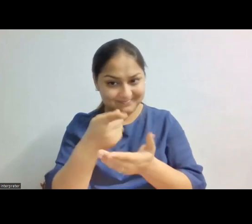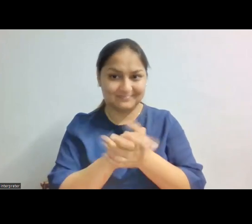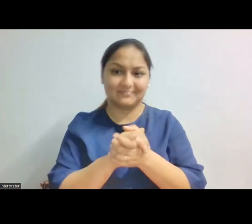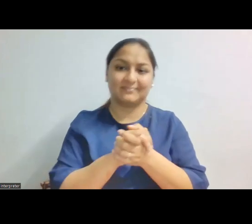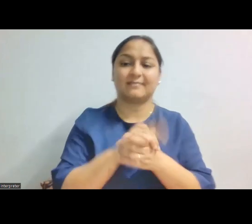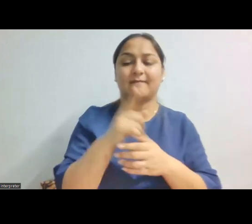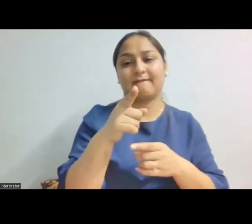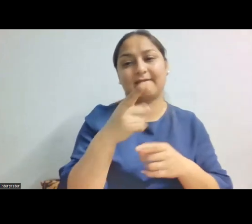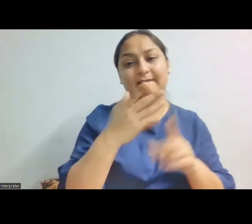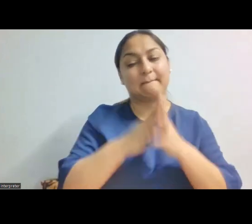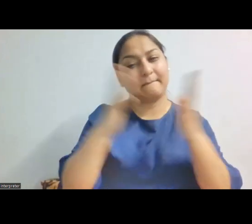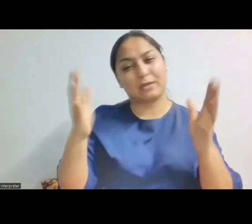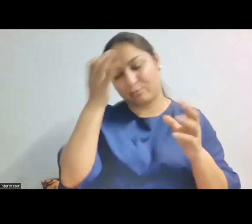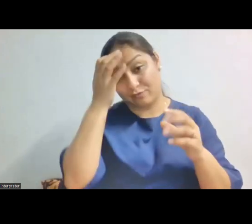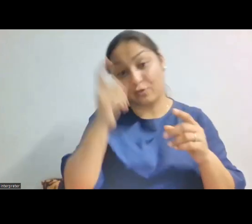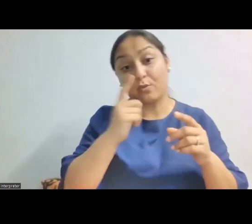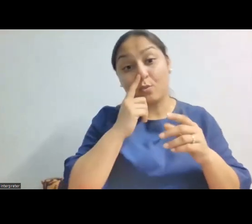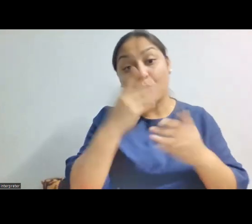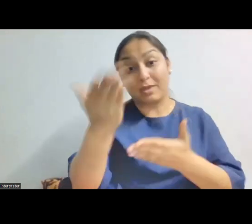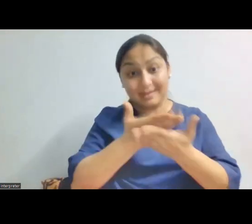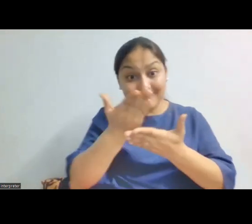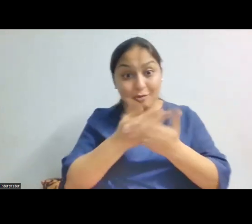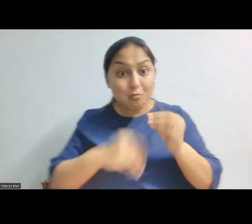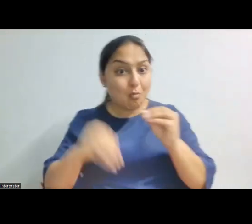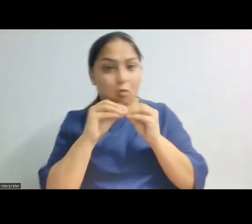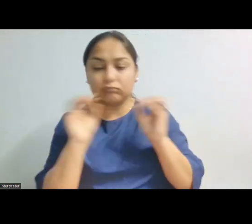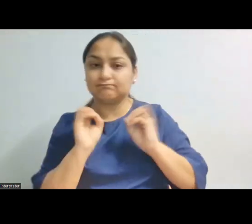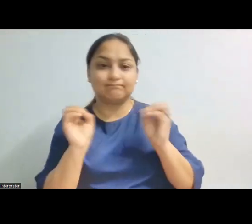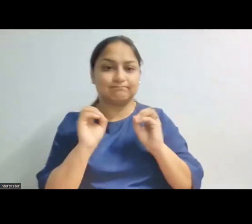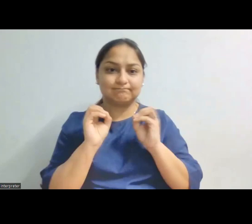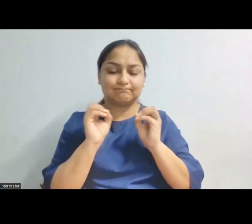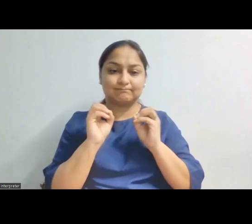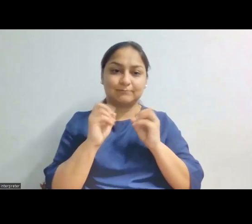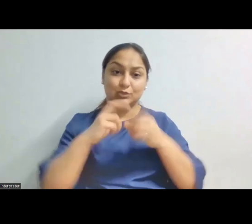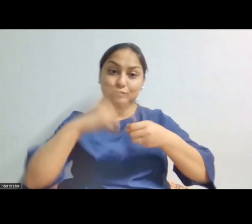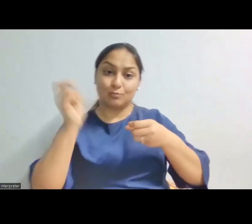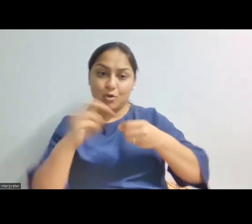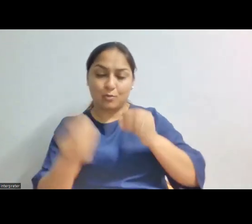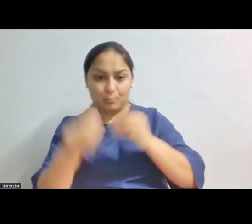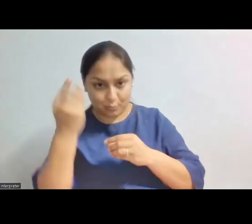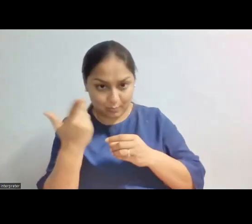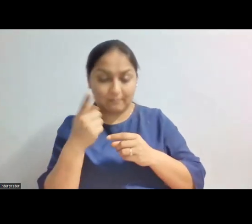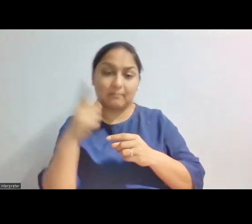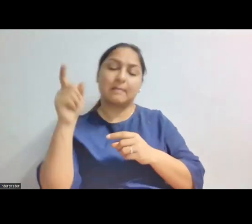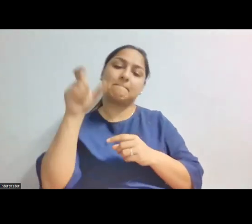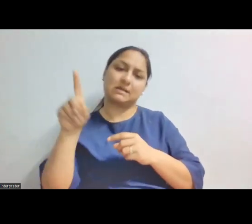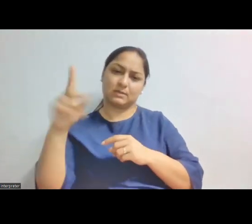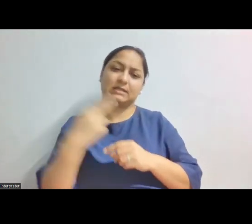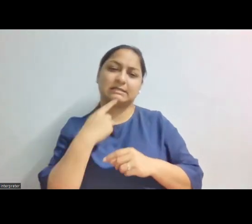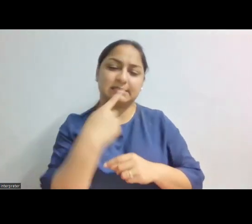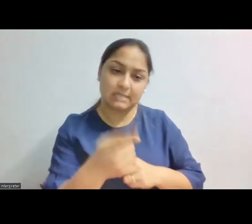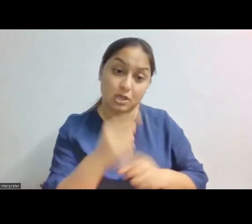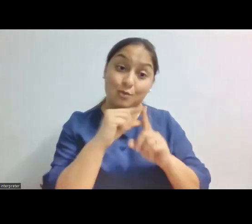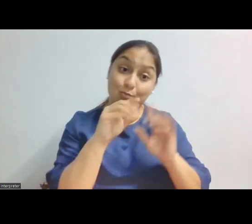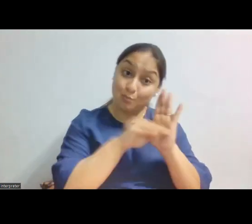huge issue in women's participation, particularly following their maternity leaves. And so a recommendation was made for policies to